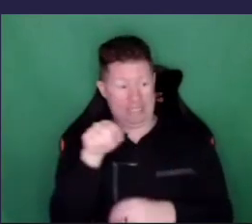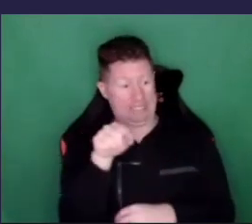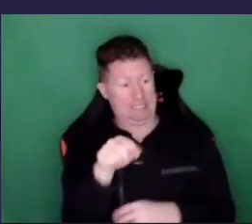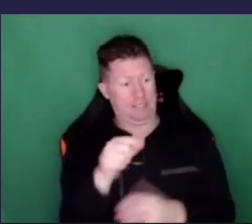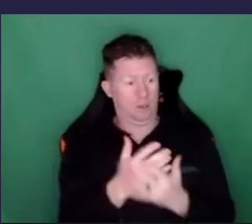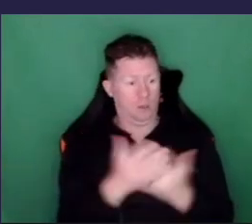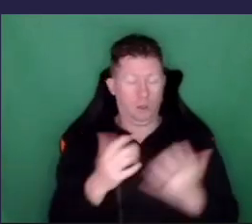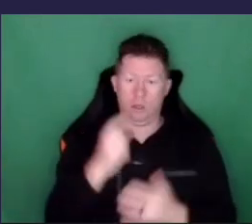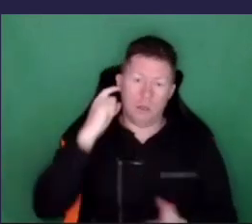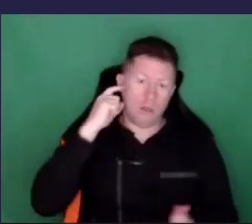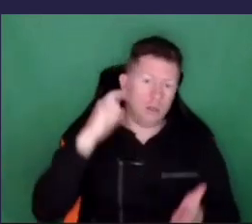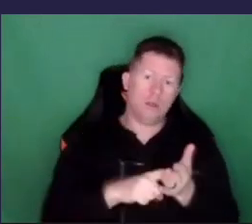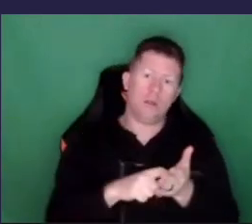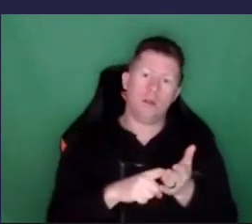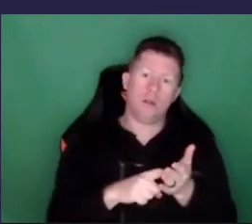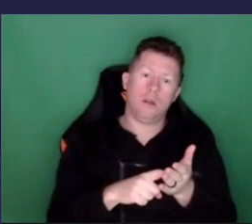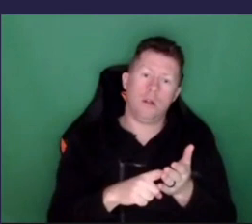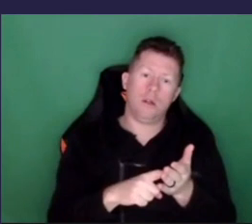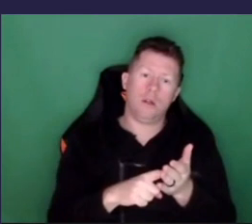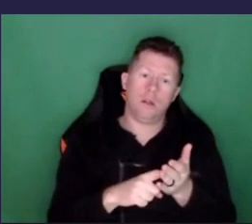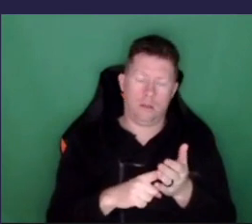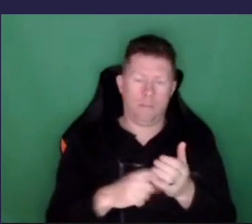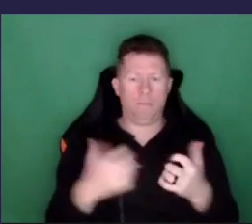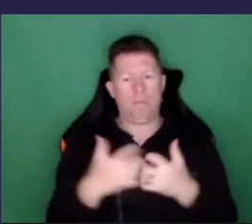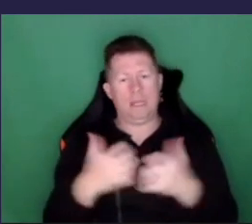and appreciated by others.